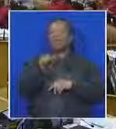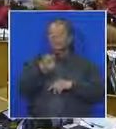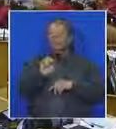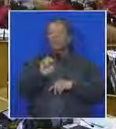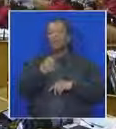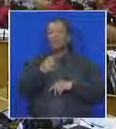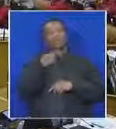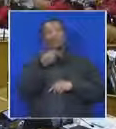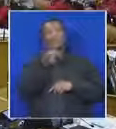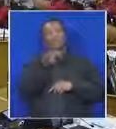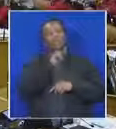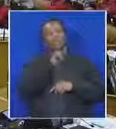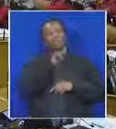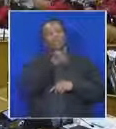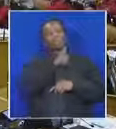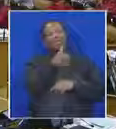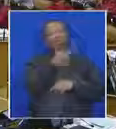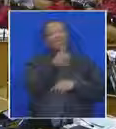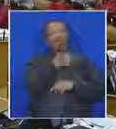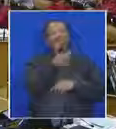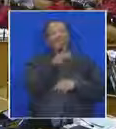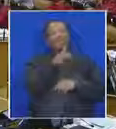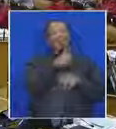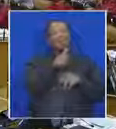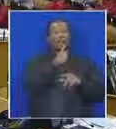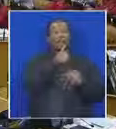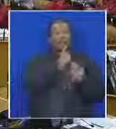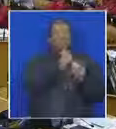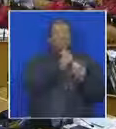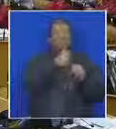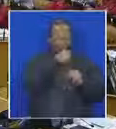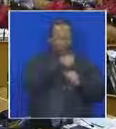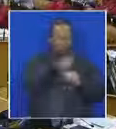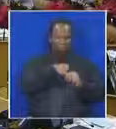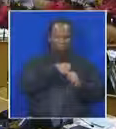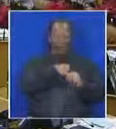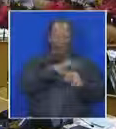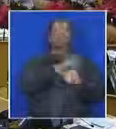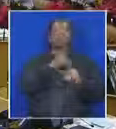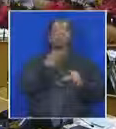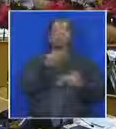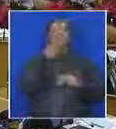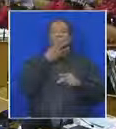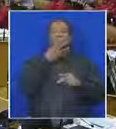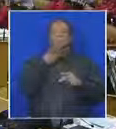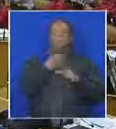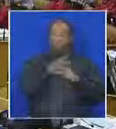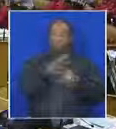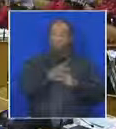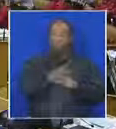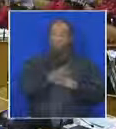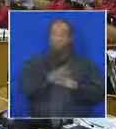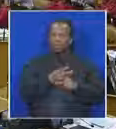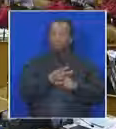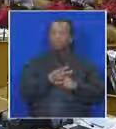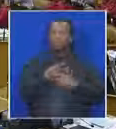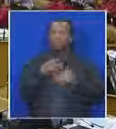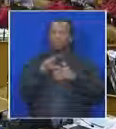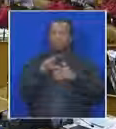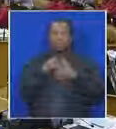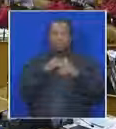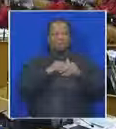conscience, yet his party members in this house are blocked from thinking. Honorable member, honorable member,